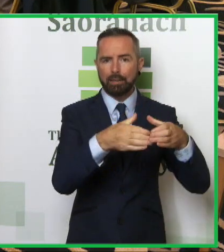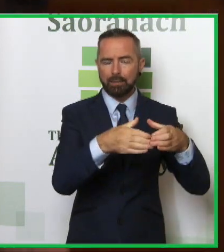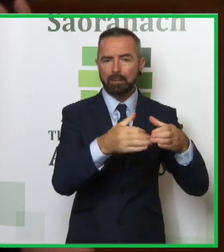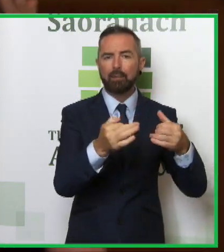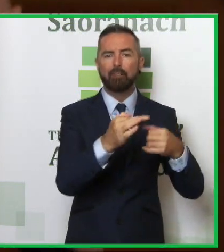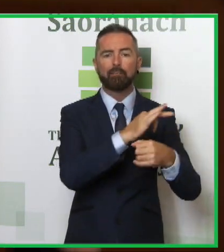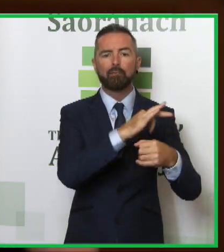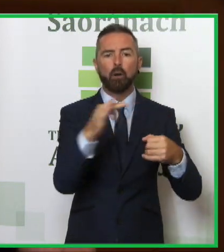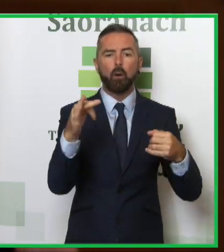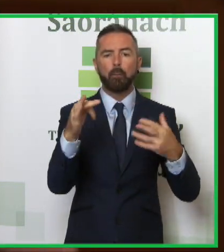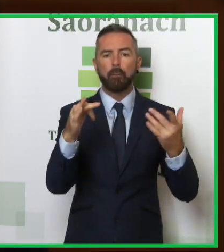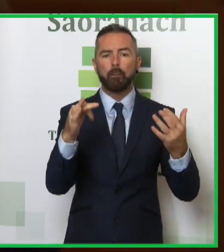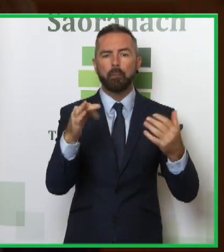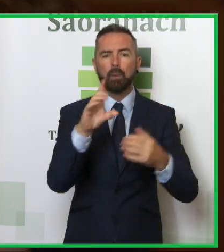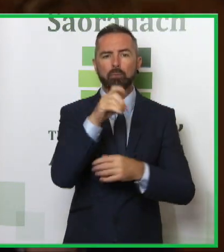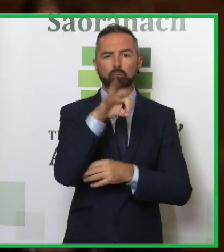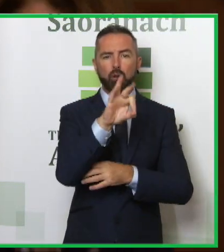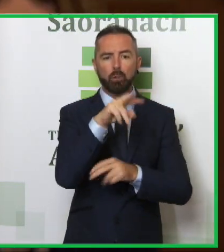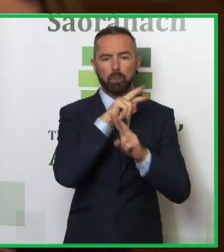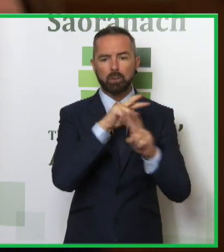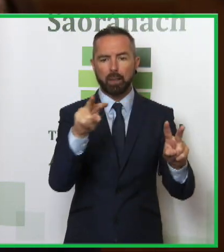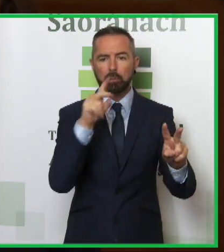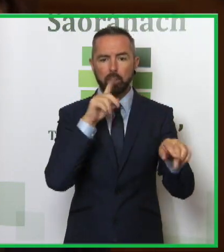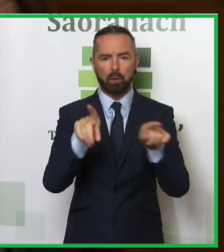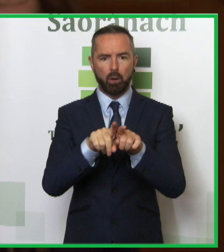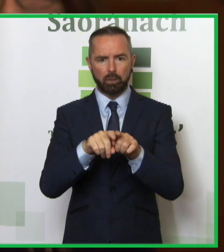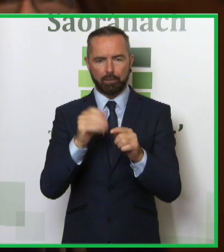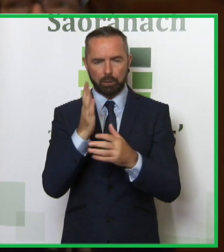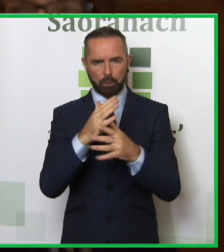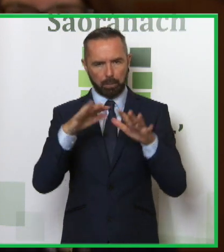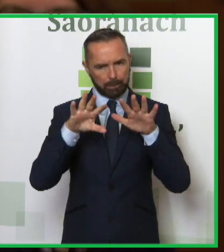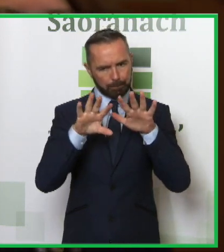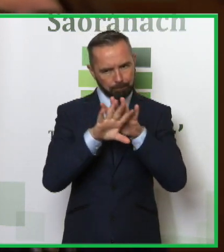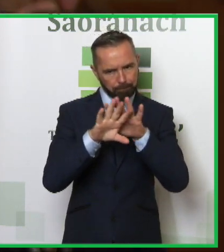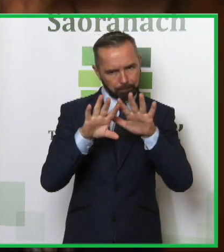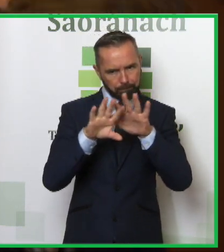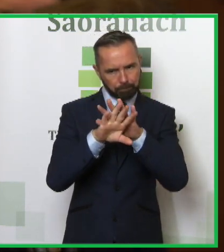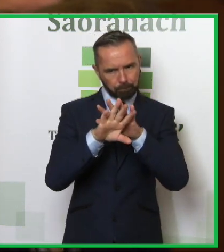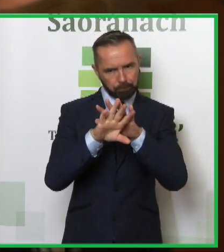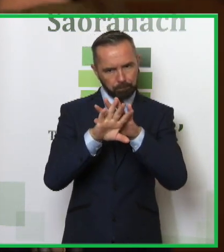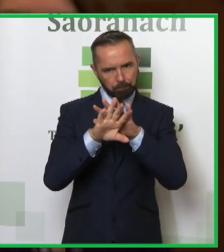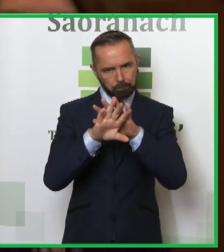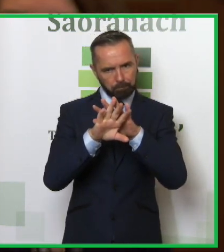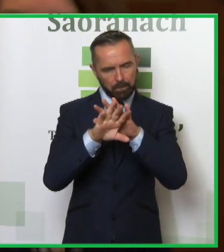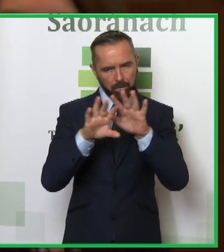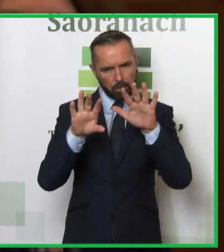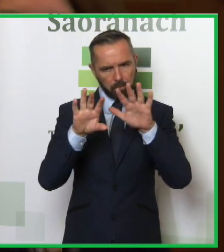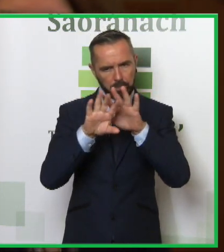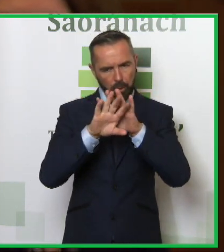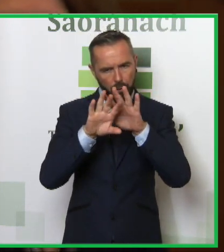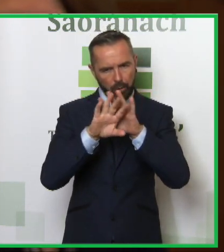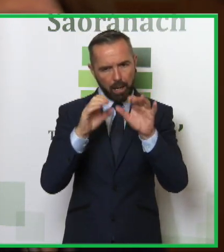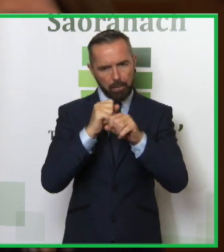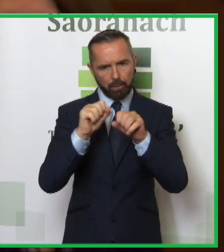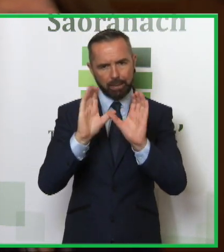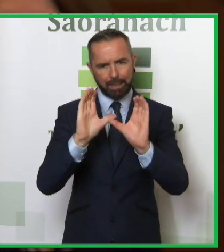classification from a drug perspective, but there's a bit of blurred conversation going on about the class